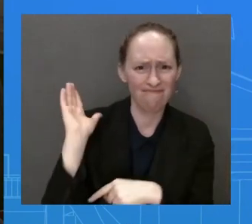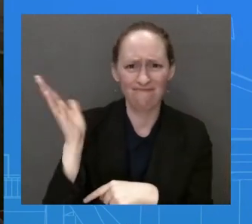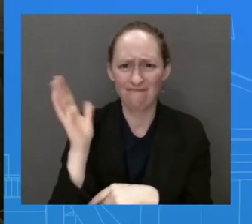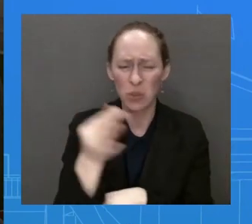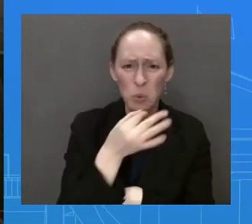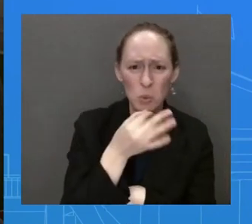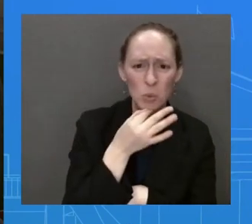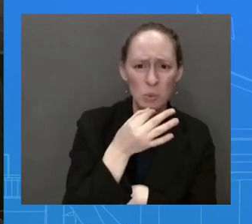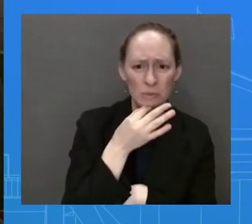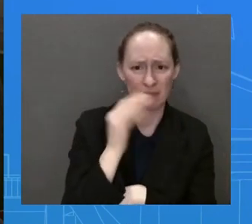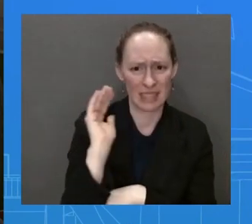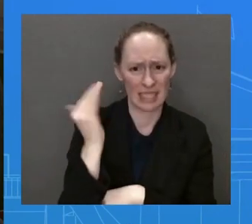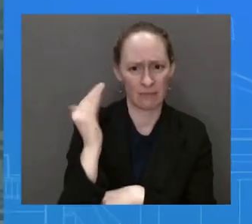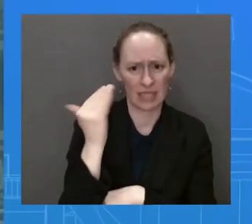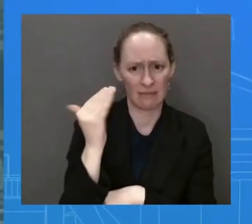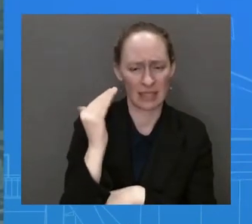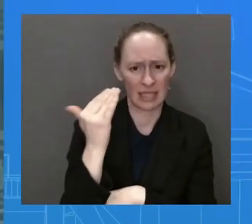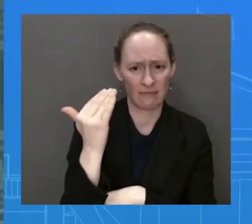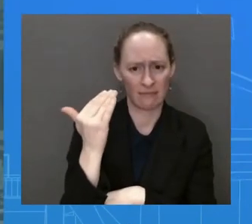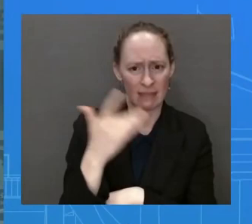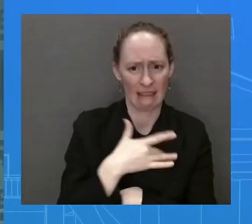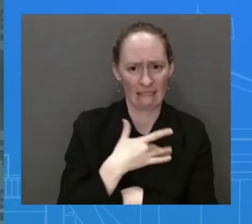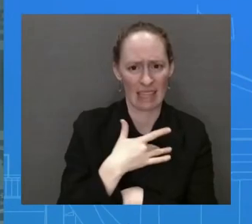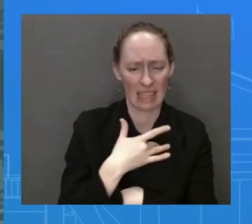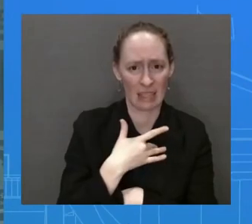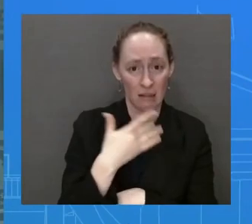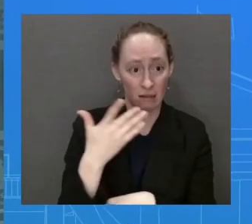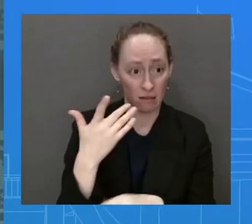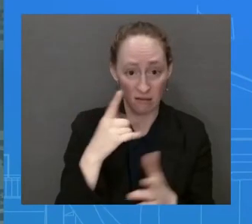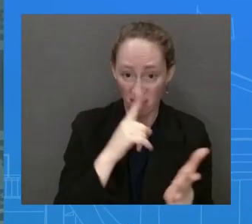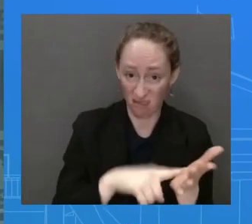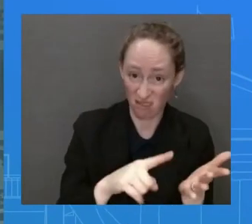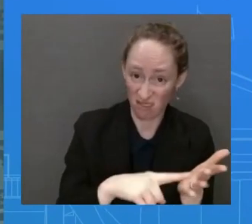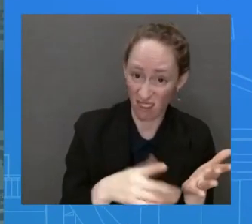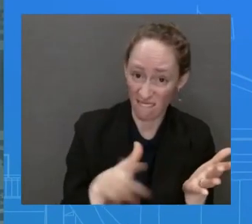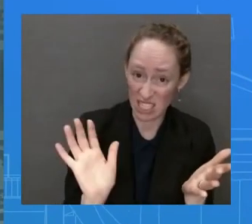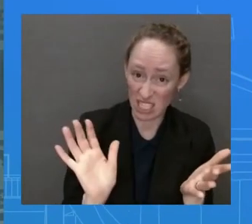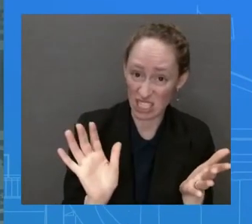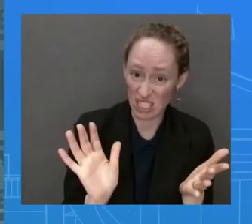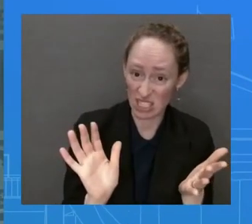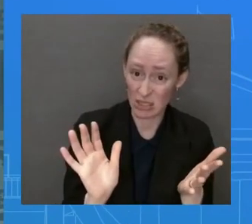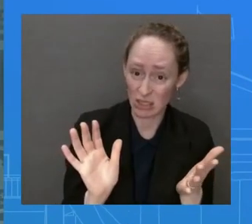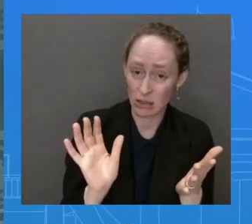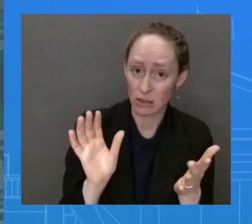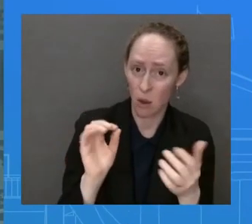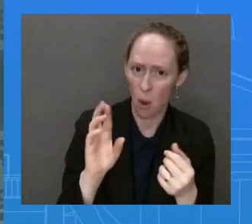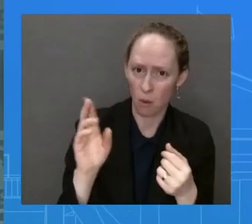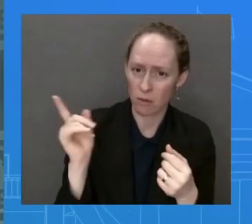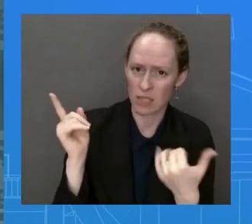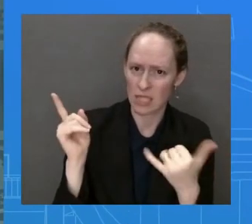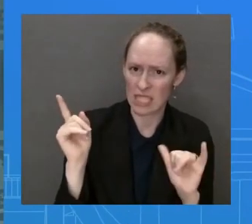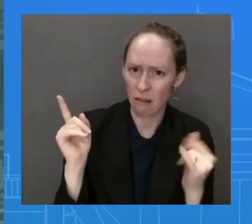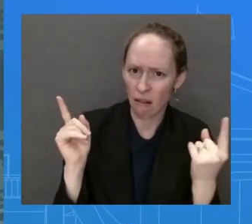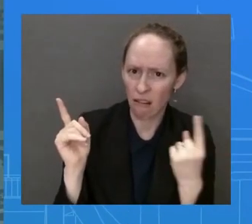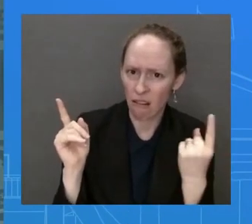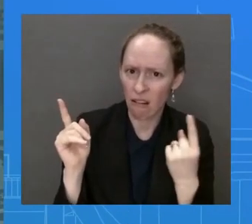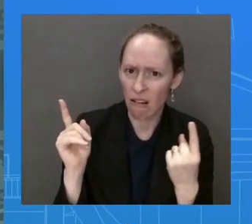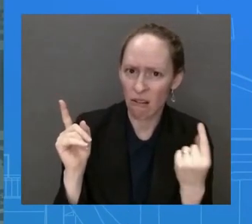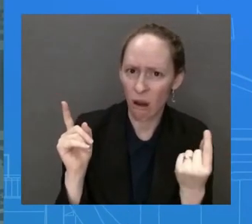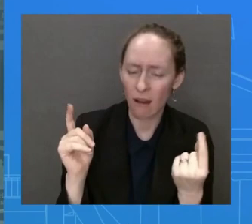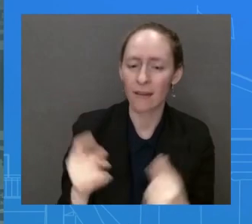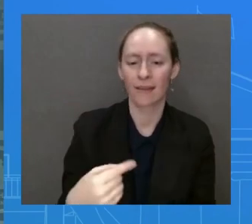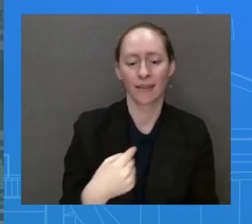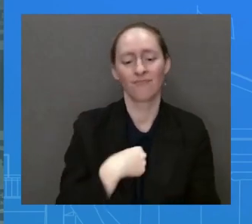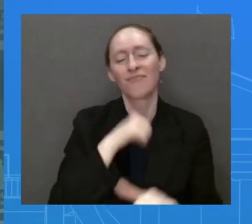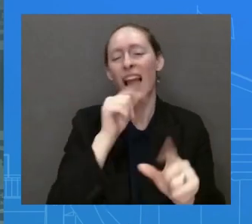end soon. Was he surprised? Again, I'm just not going to go beyond what the president said. I will say this, is that